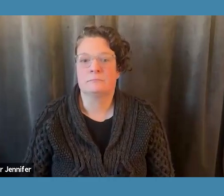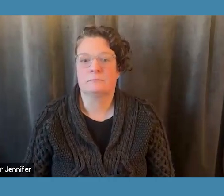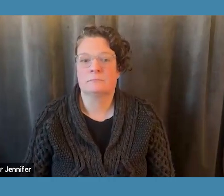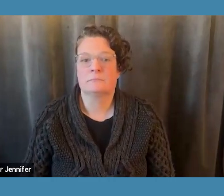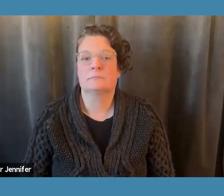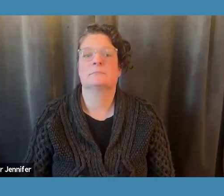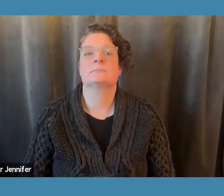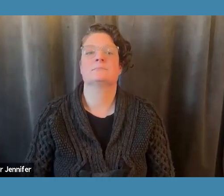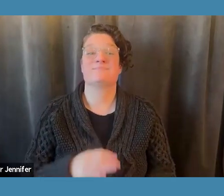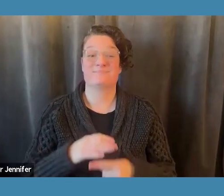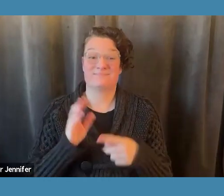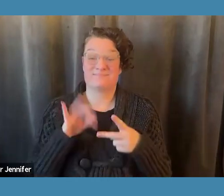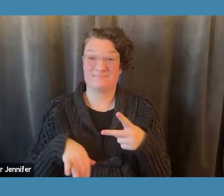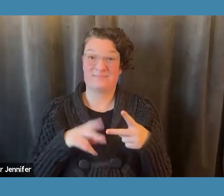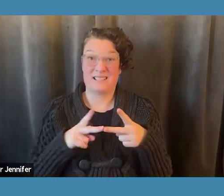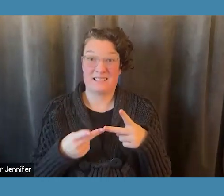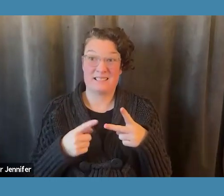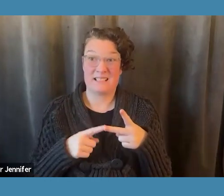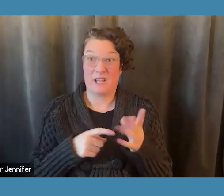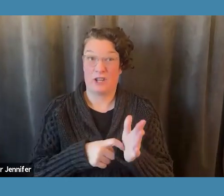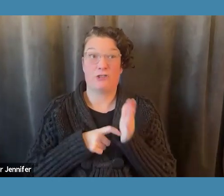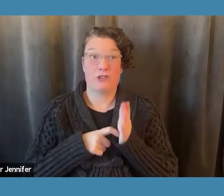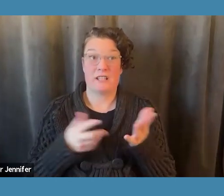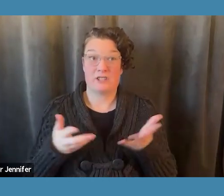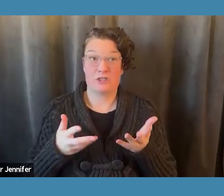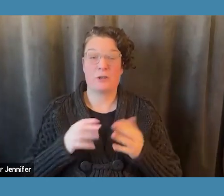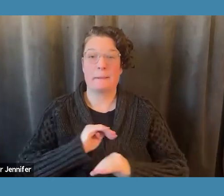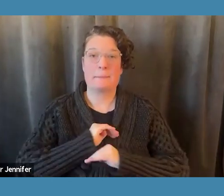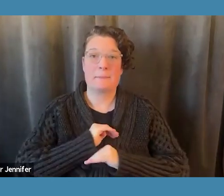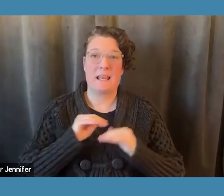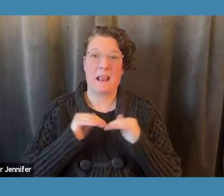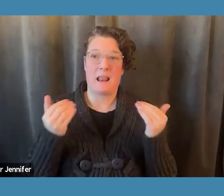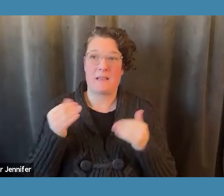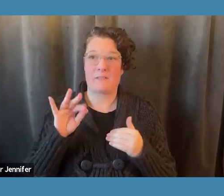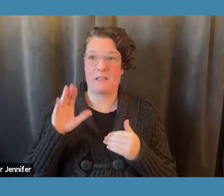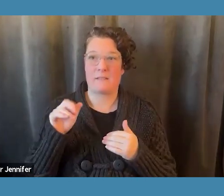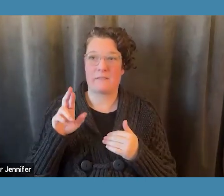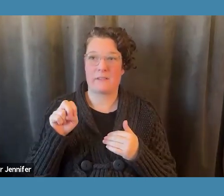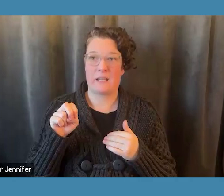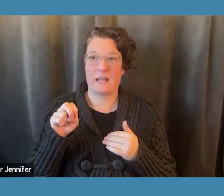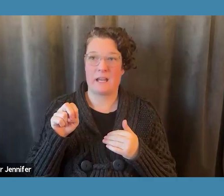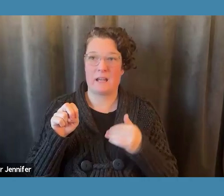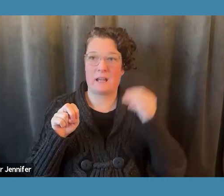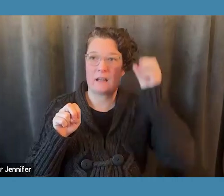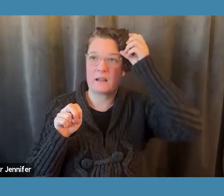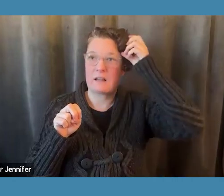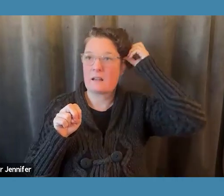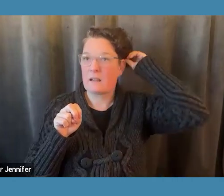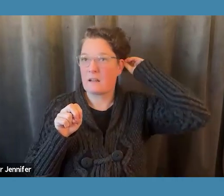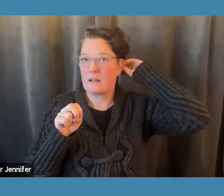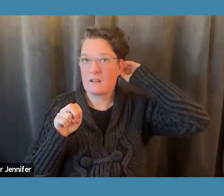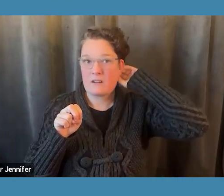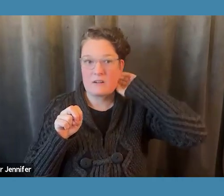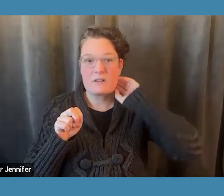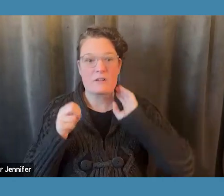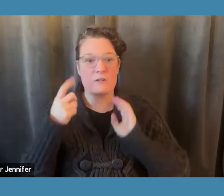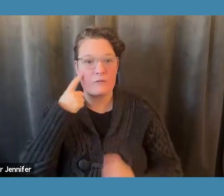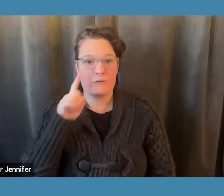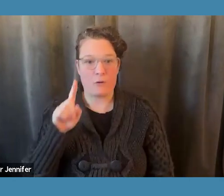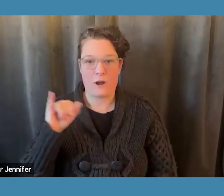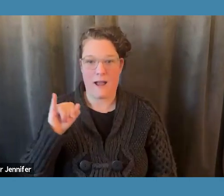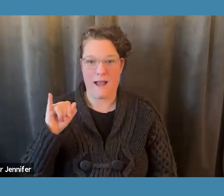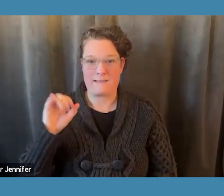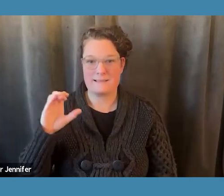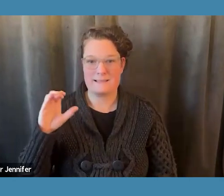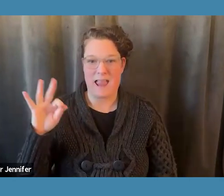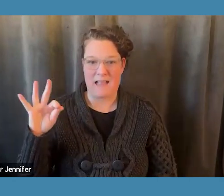So the second one of those basic criteria is meeting the level of care for an intermediate care facility in ICF.